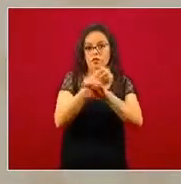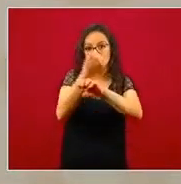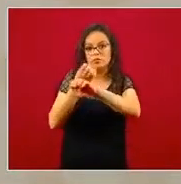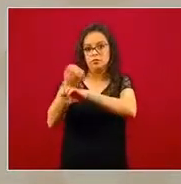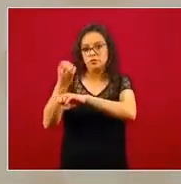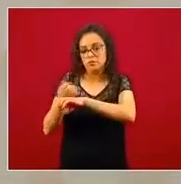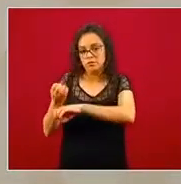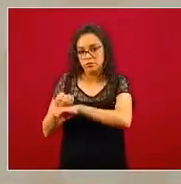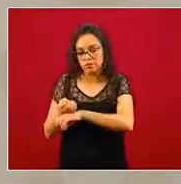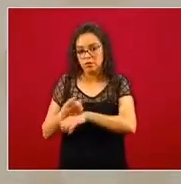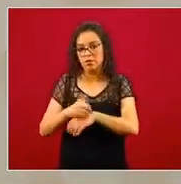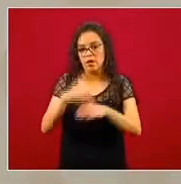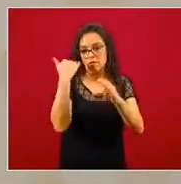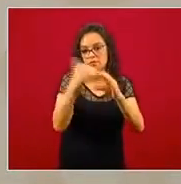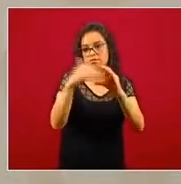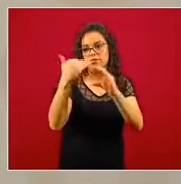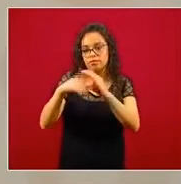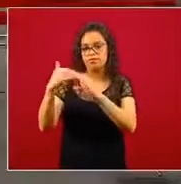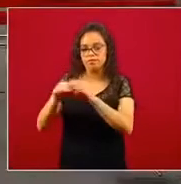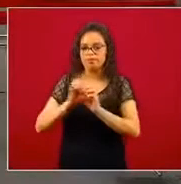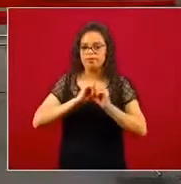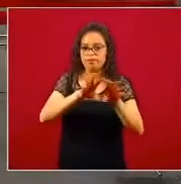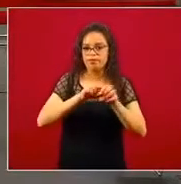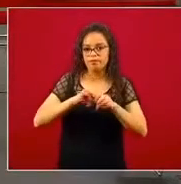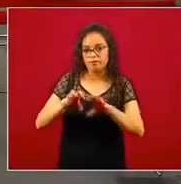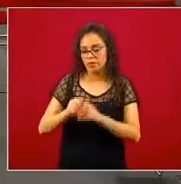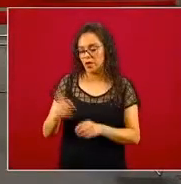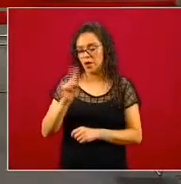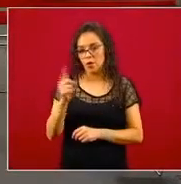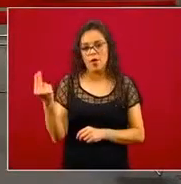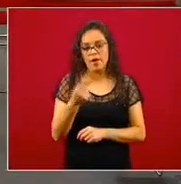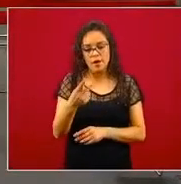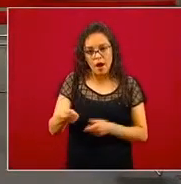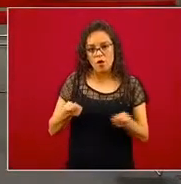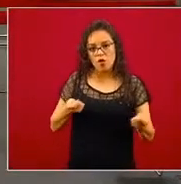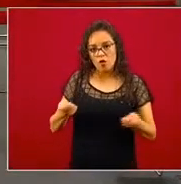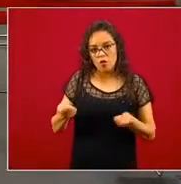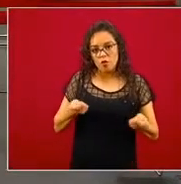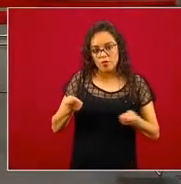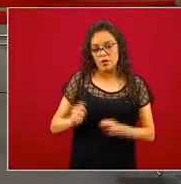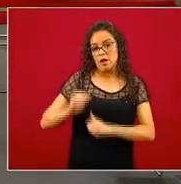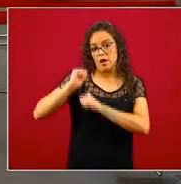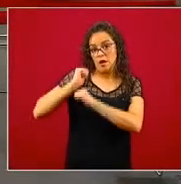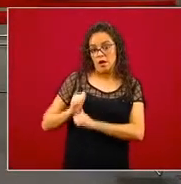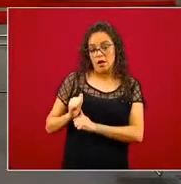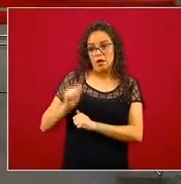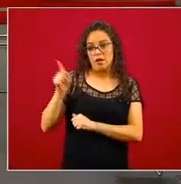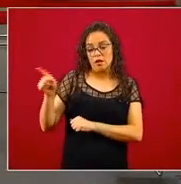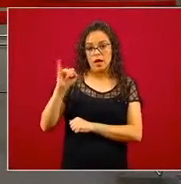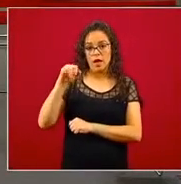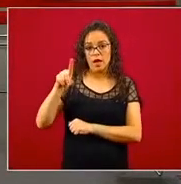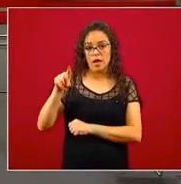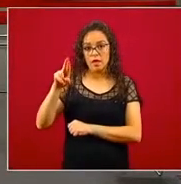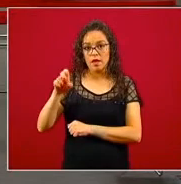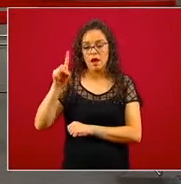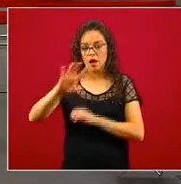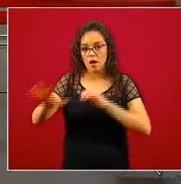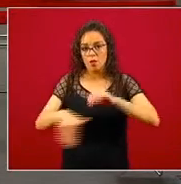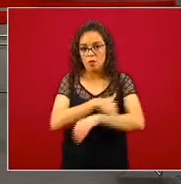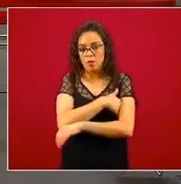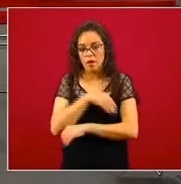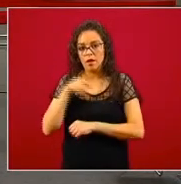in order to follow up on the epidemic. These 300,000 have not been allotted in full